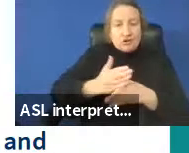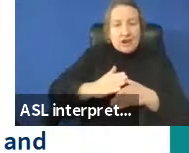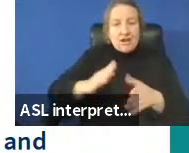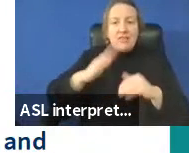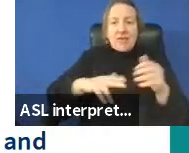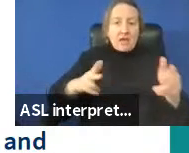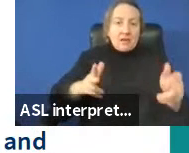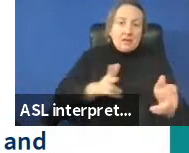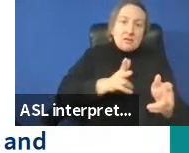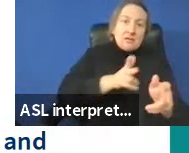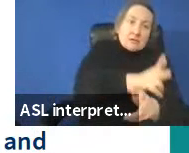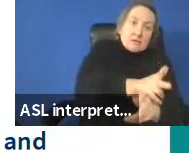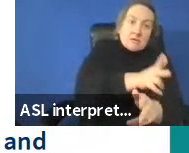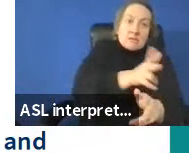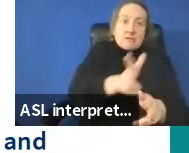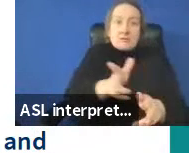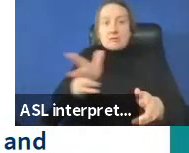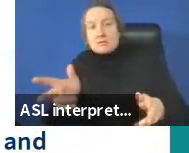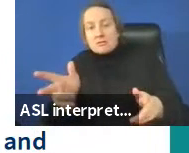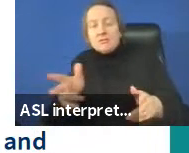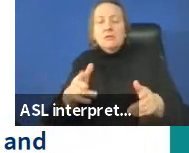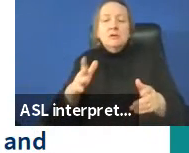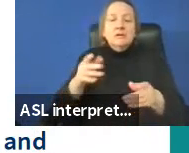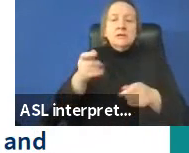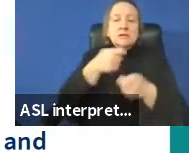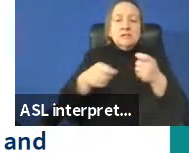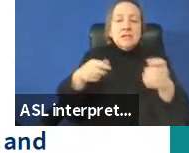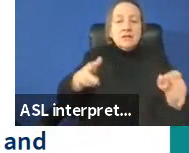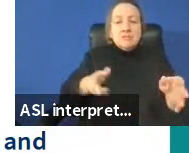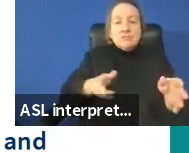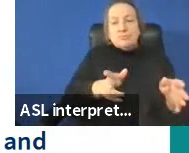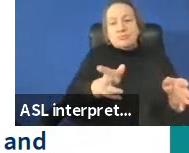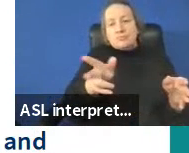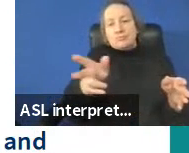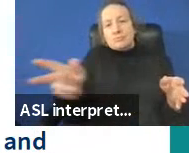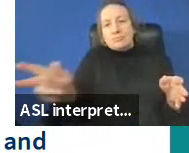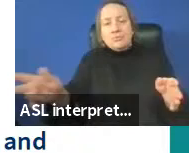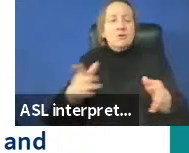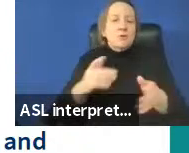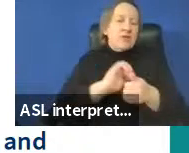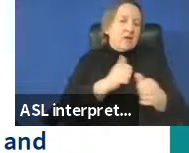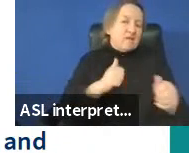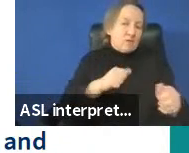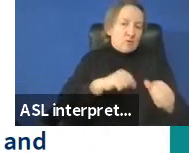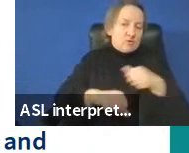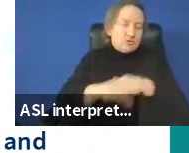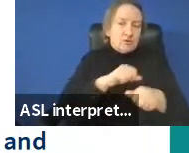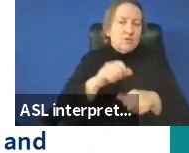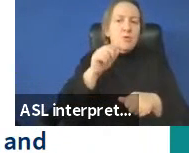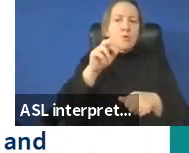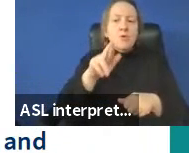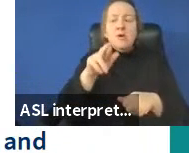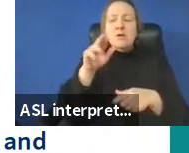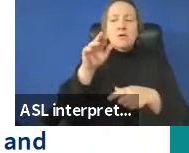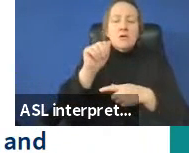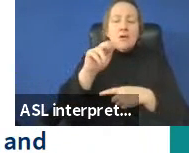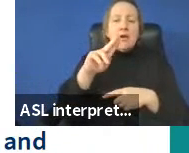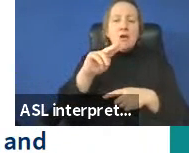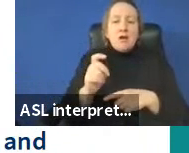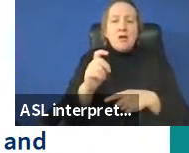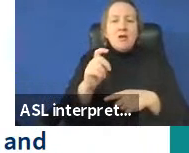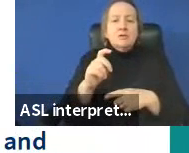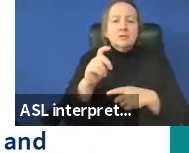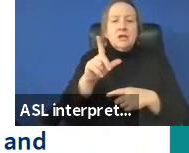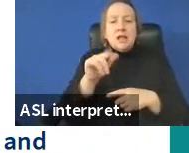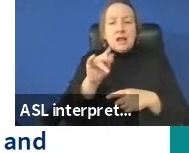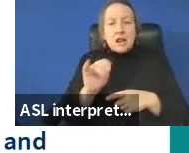on the freeway itself, you braid them so they avoid each other. Or auxiliary lanes, which are lanes separated